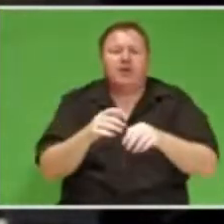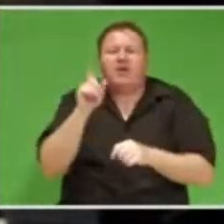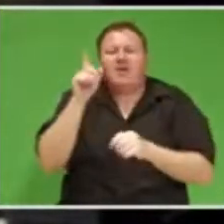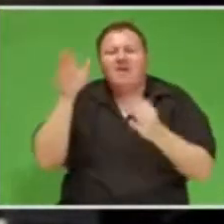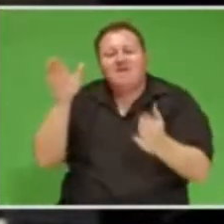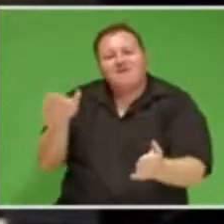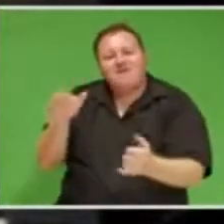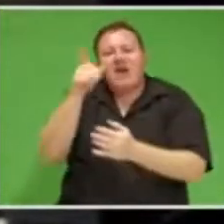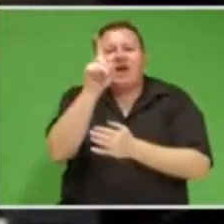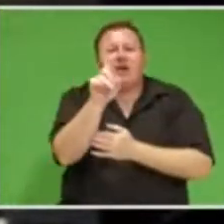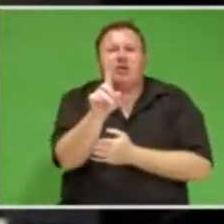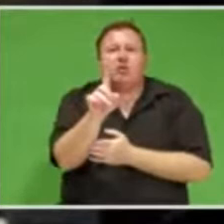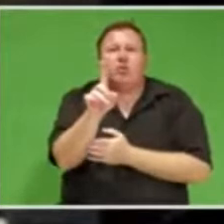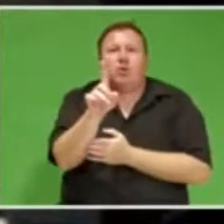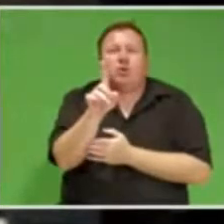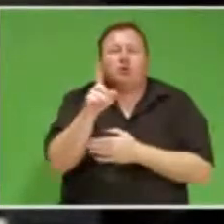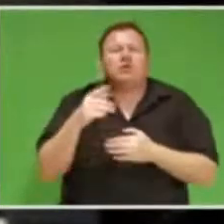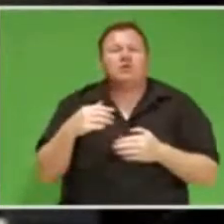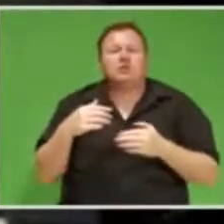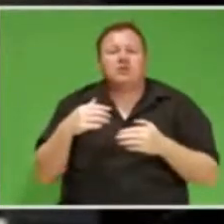project will start